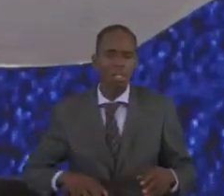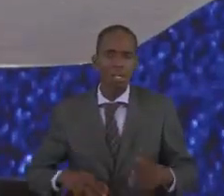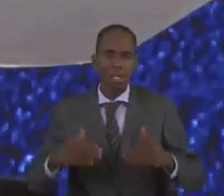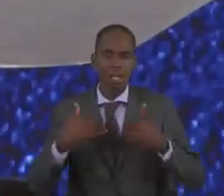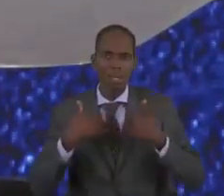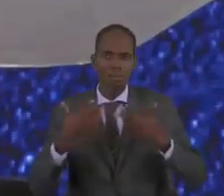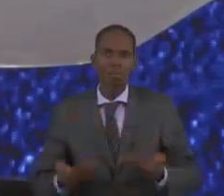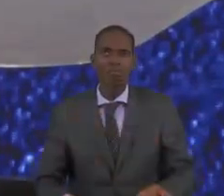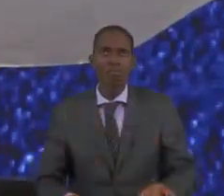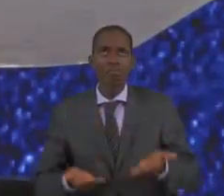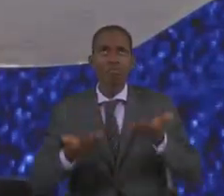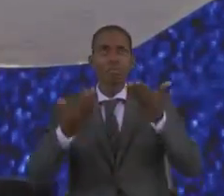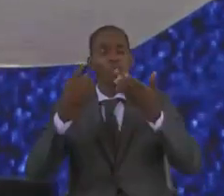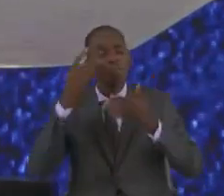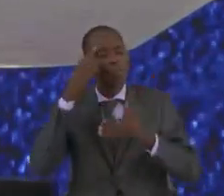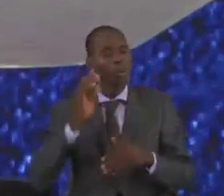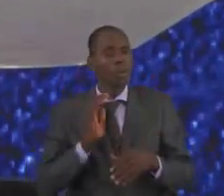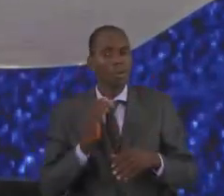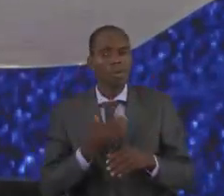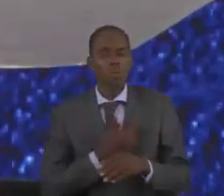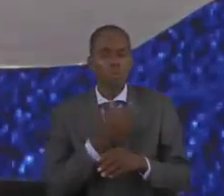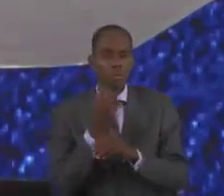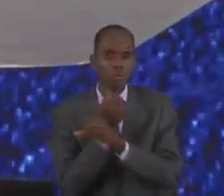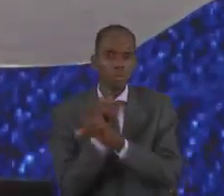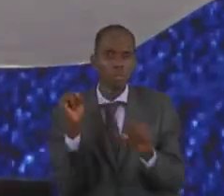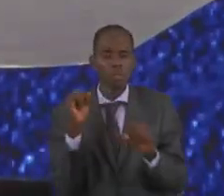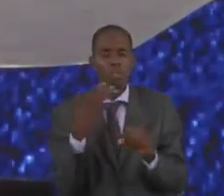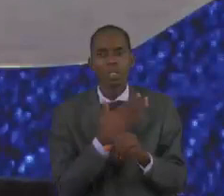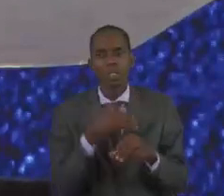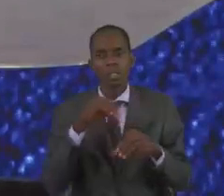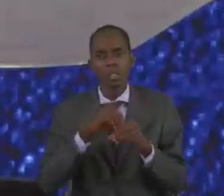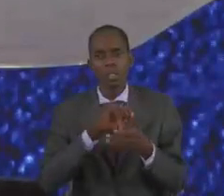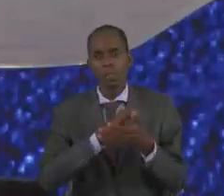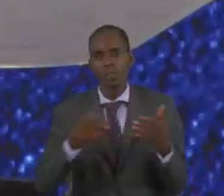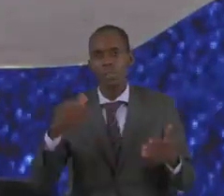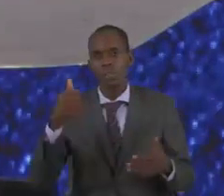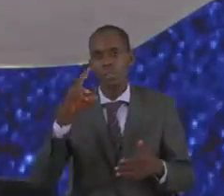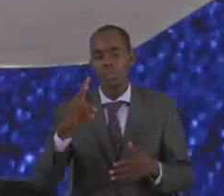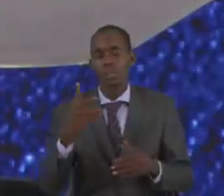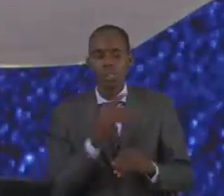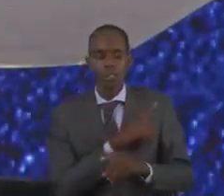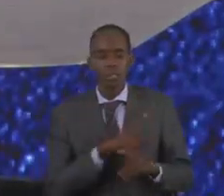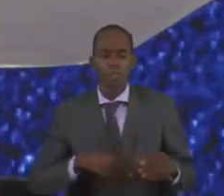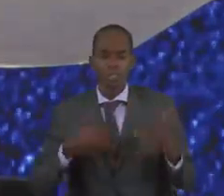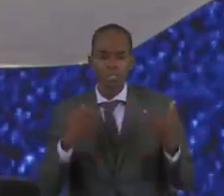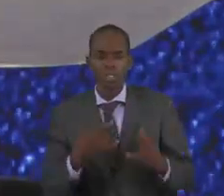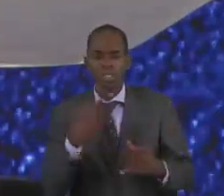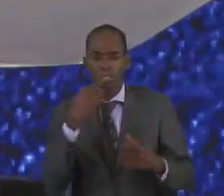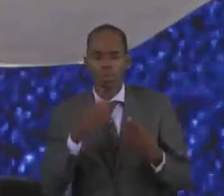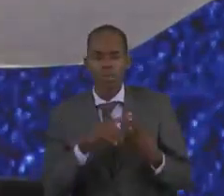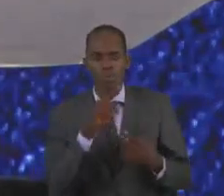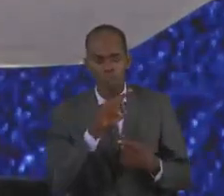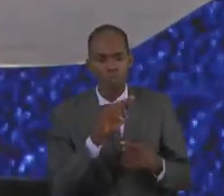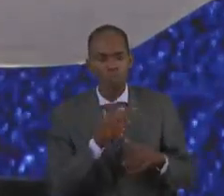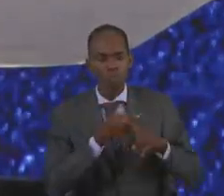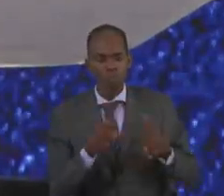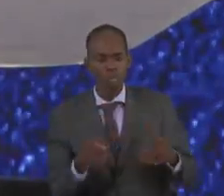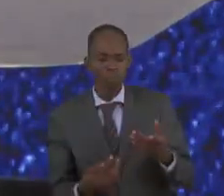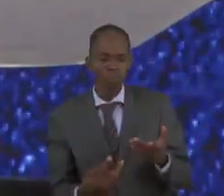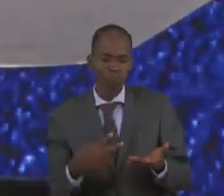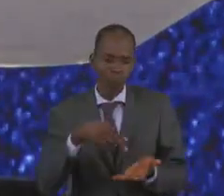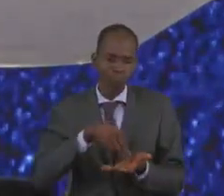for justification. And so in verse 16, the Lord now began to speak, but thrice, and